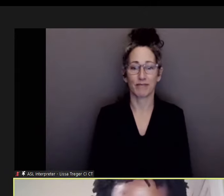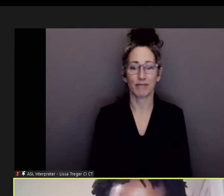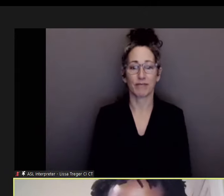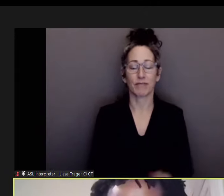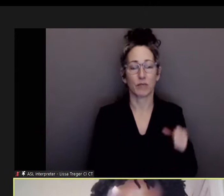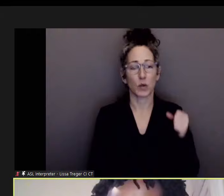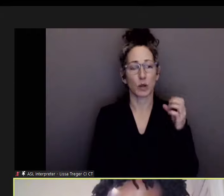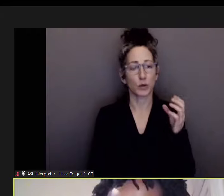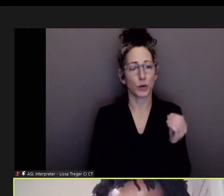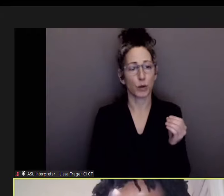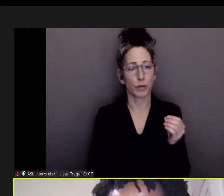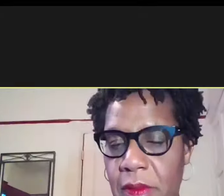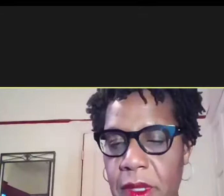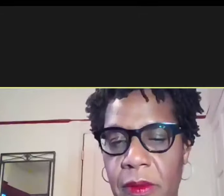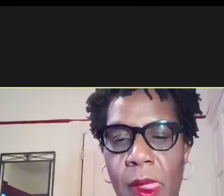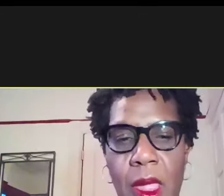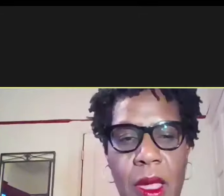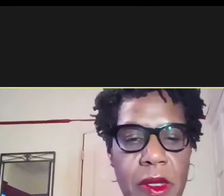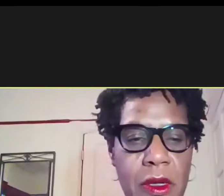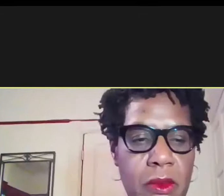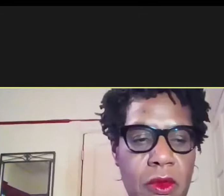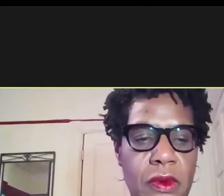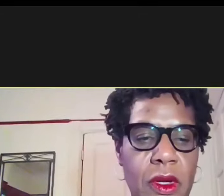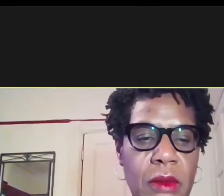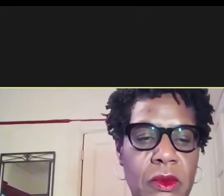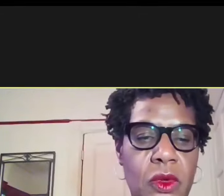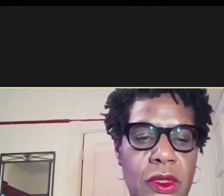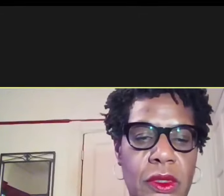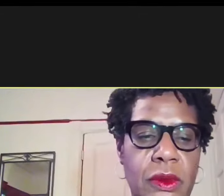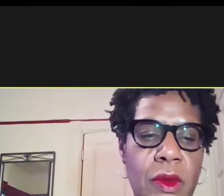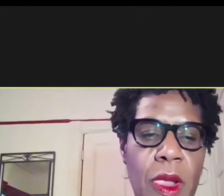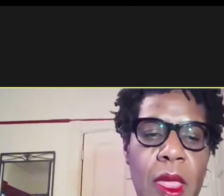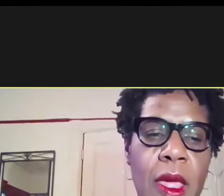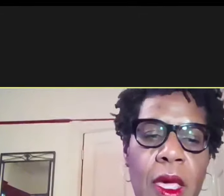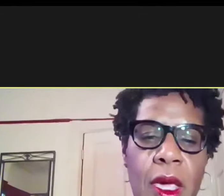so we're going to bring our slides back up, and I'm going to move on.